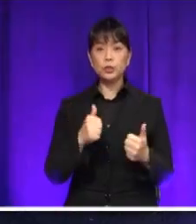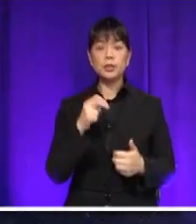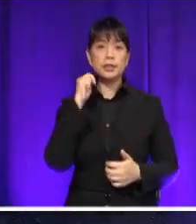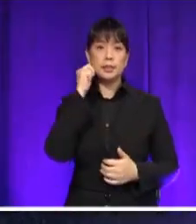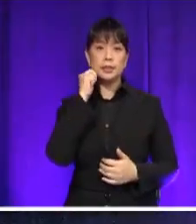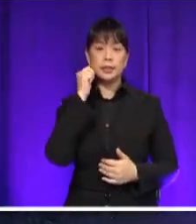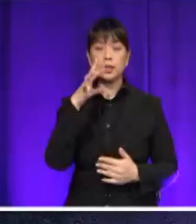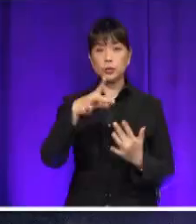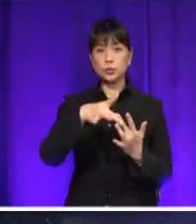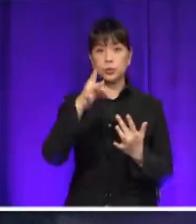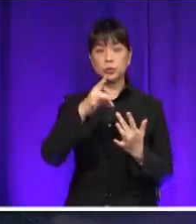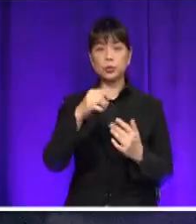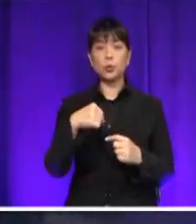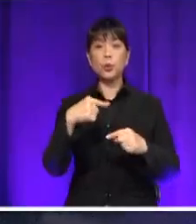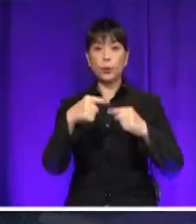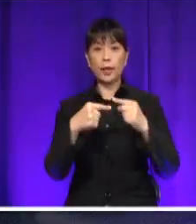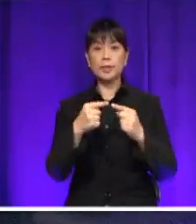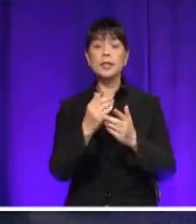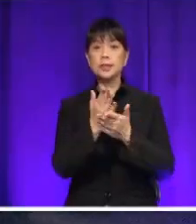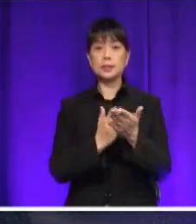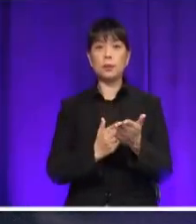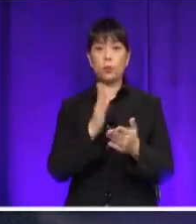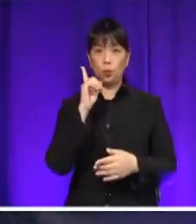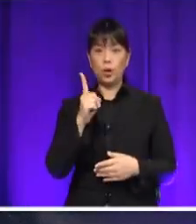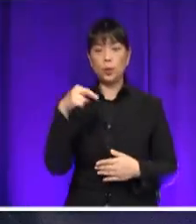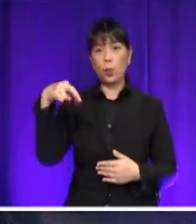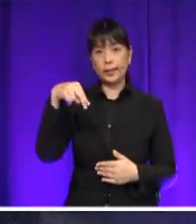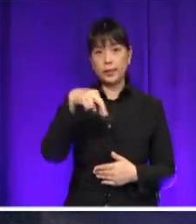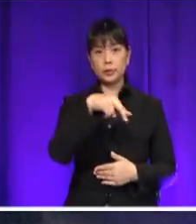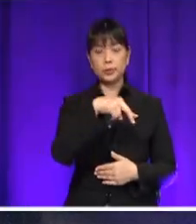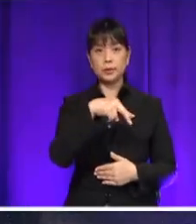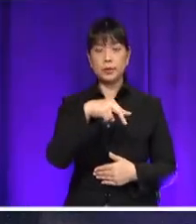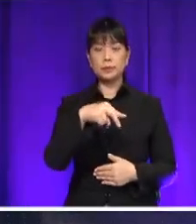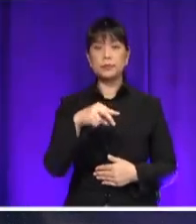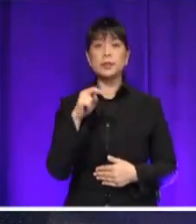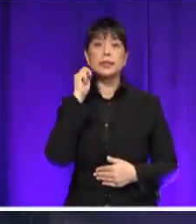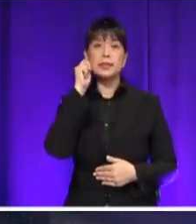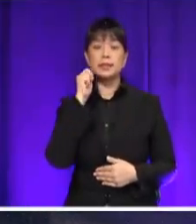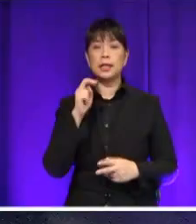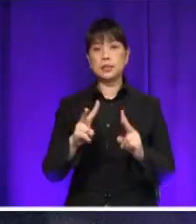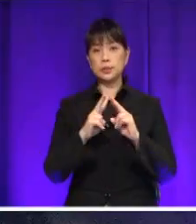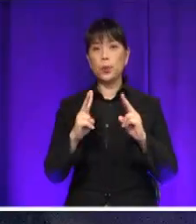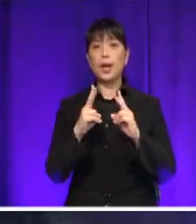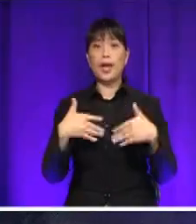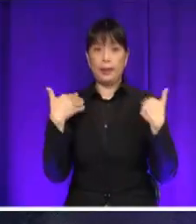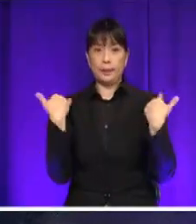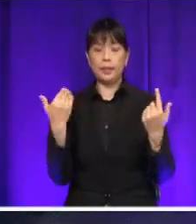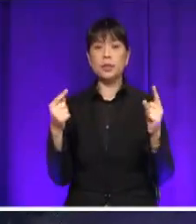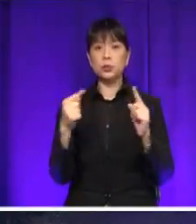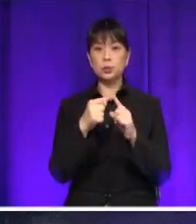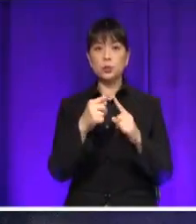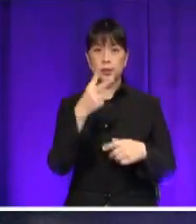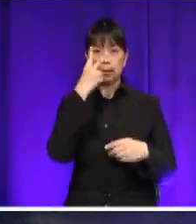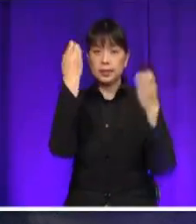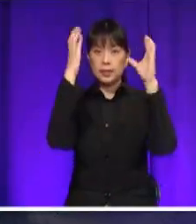saw me walking through? Well, I feel so happy to see you, teacher, today, and I think the best emoji should